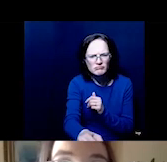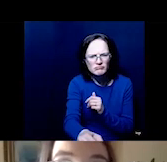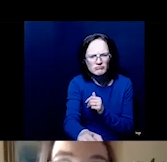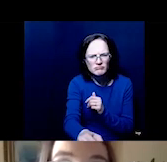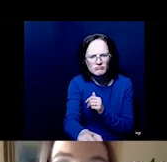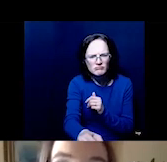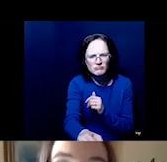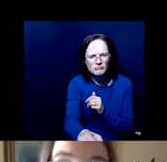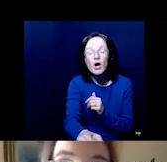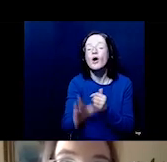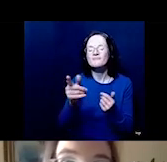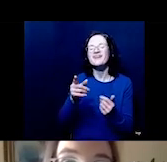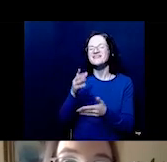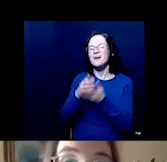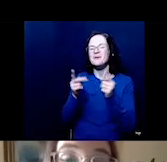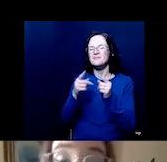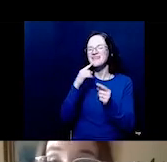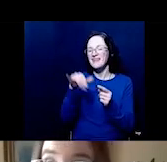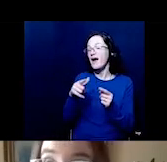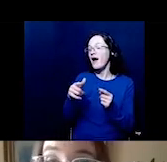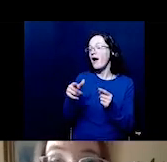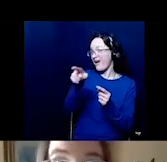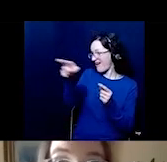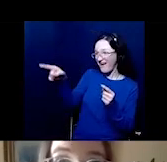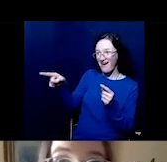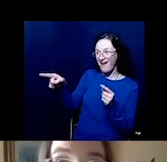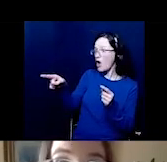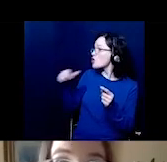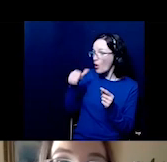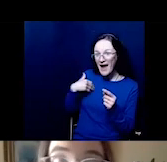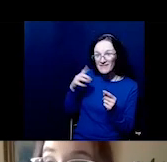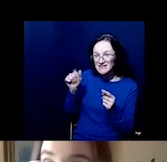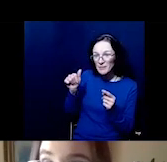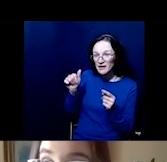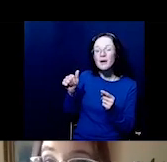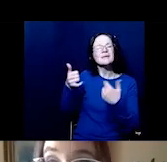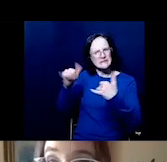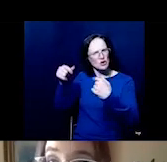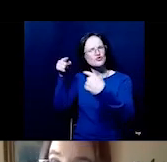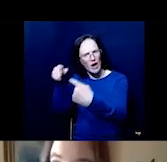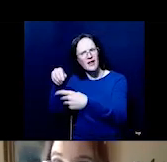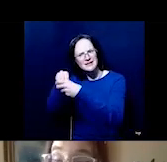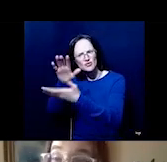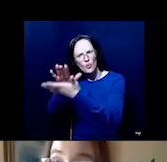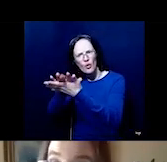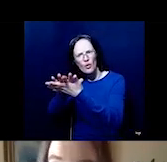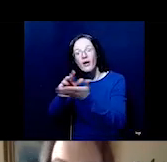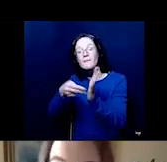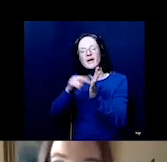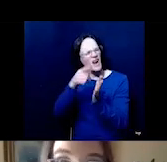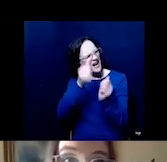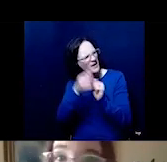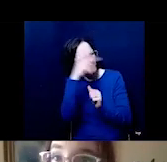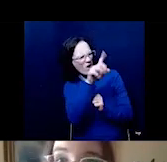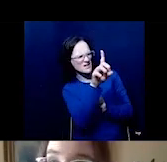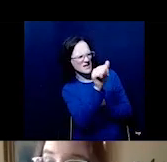So yeah. Okay, so if ever you're typing something and I don't have time to